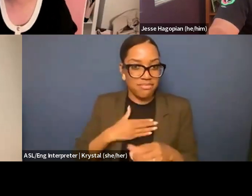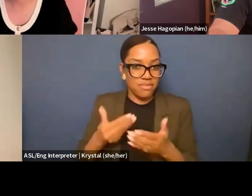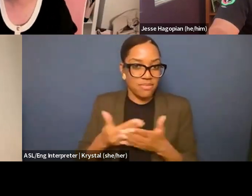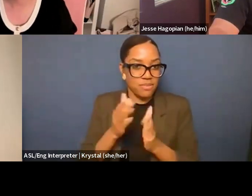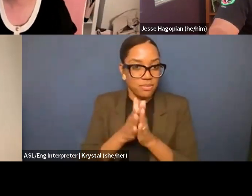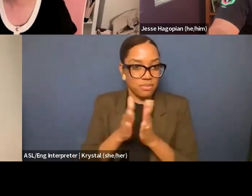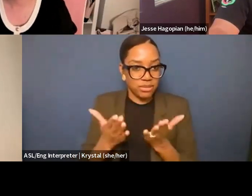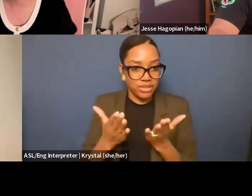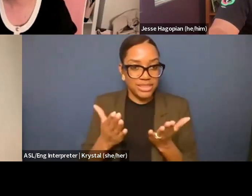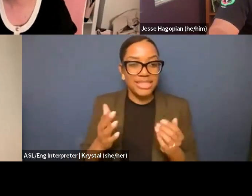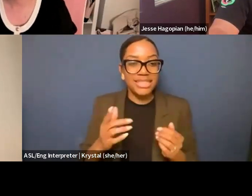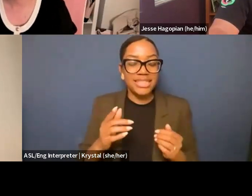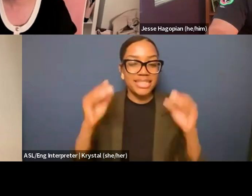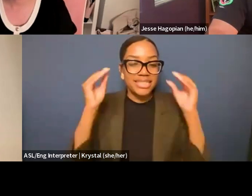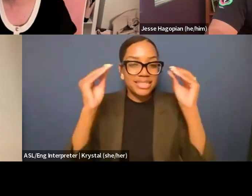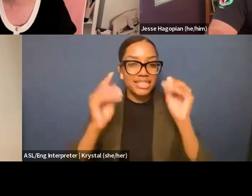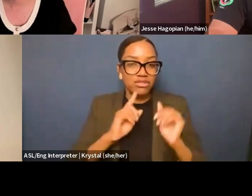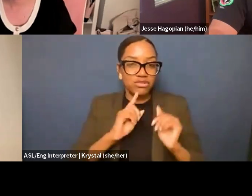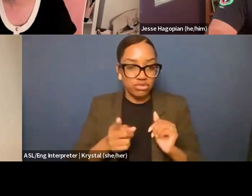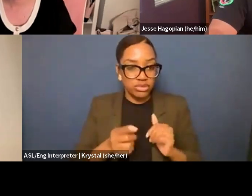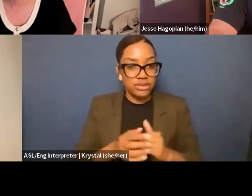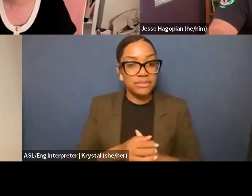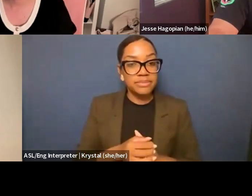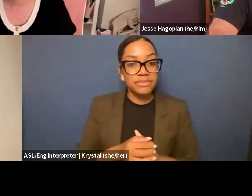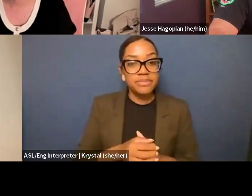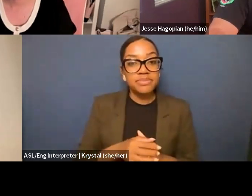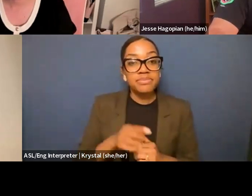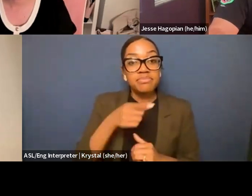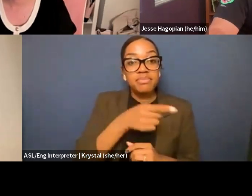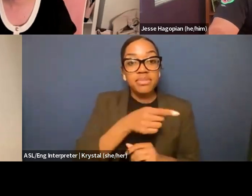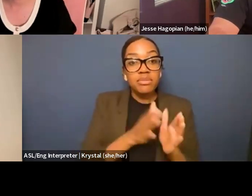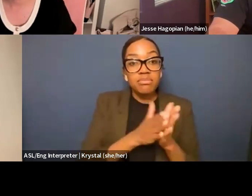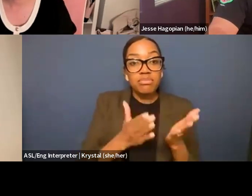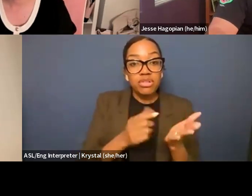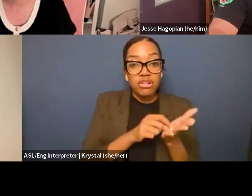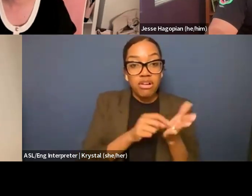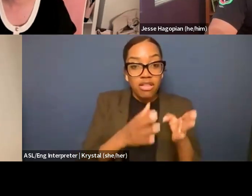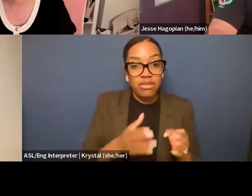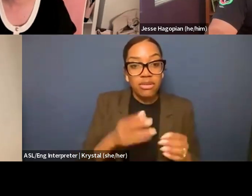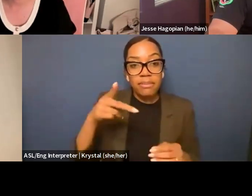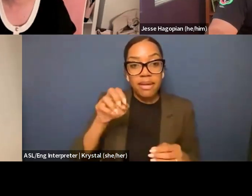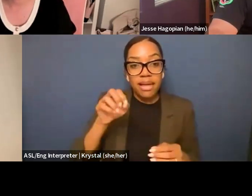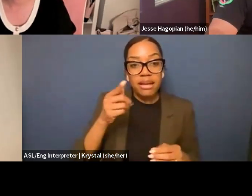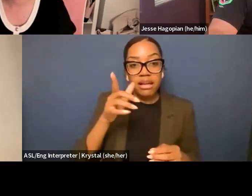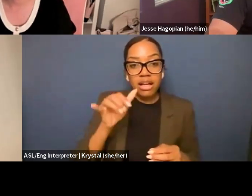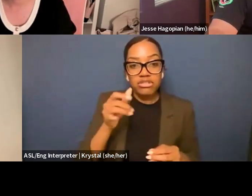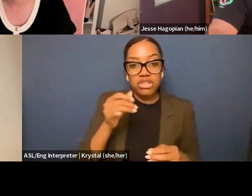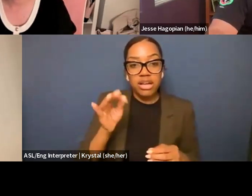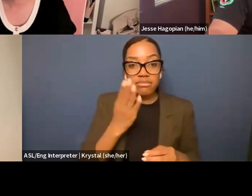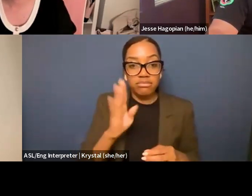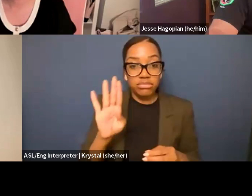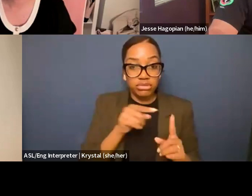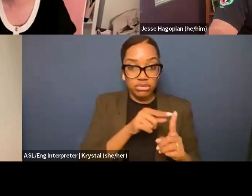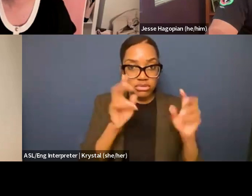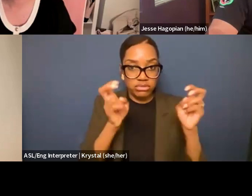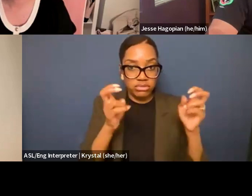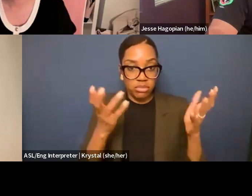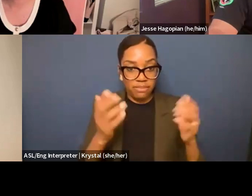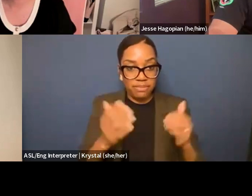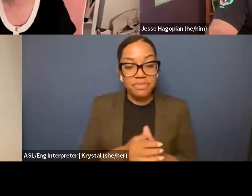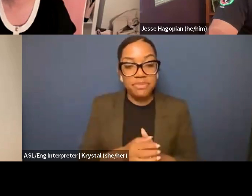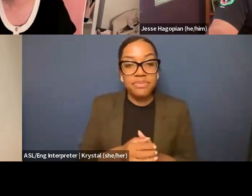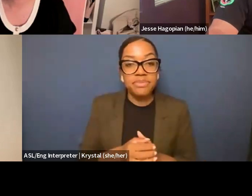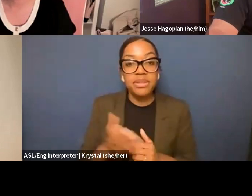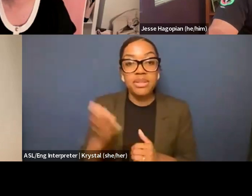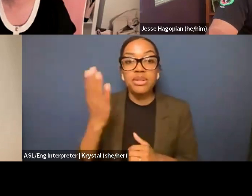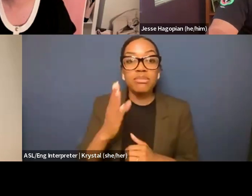Wade McLaughlin, in her book, A Pedagogy of the Blues, writes, quote, a pedagogy of the blues looks and feels different